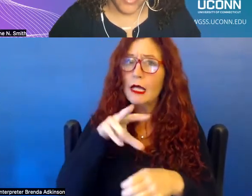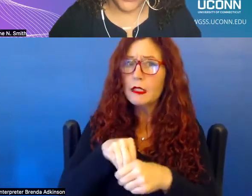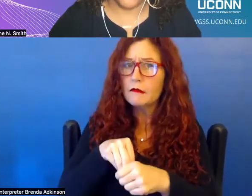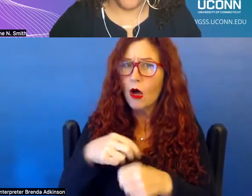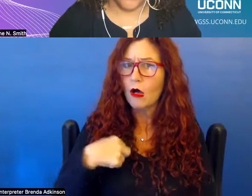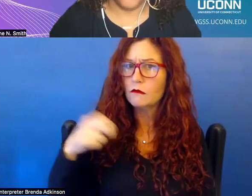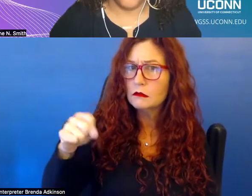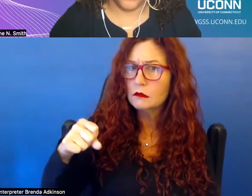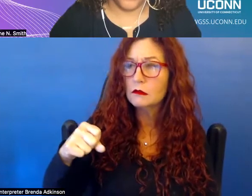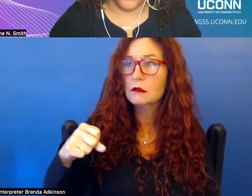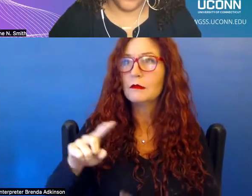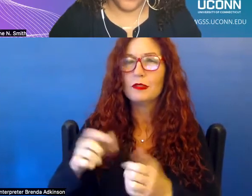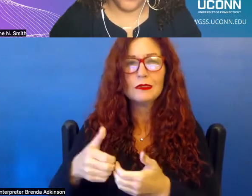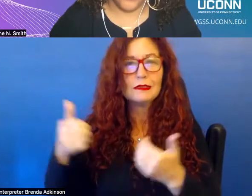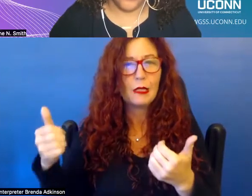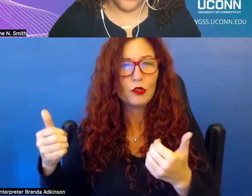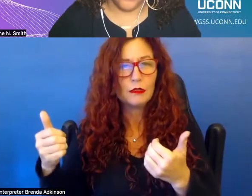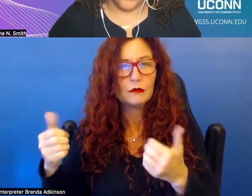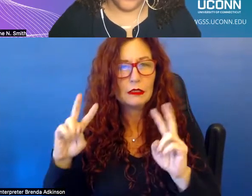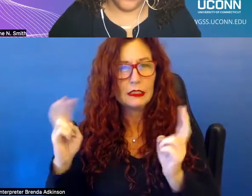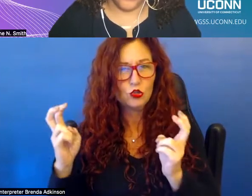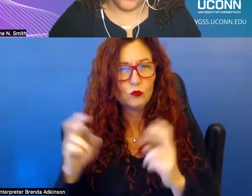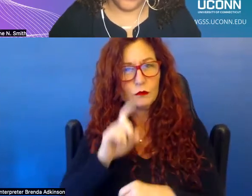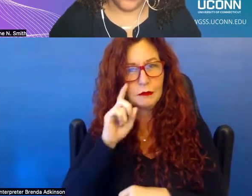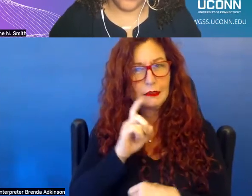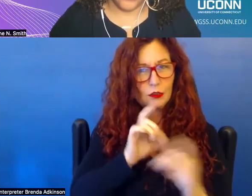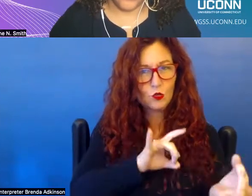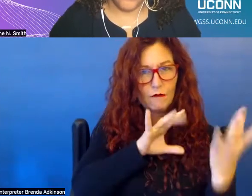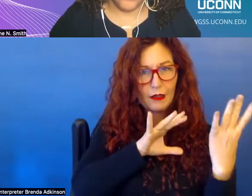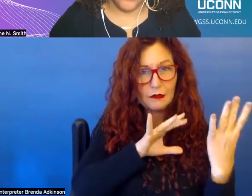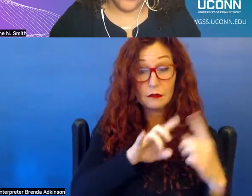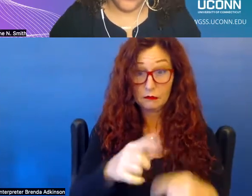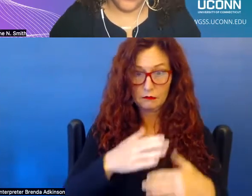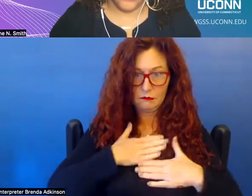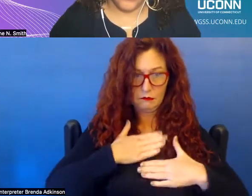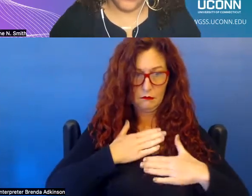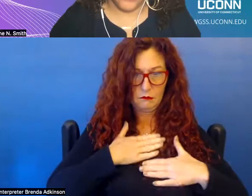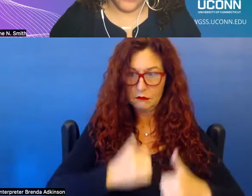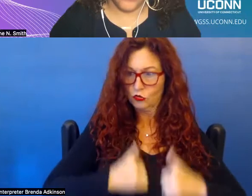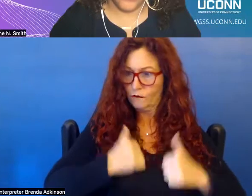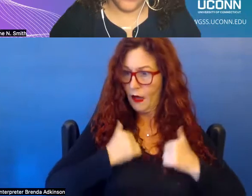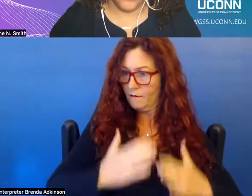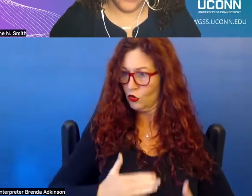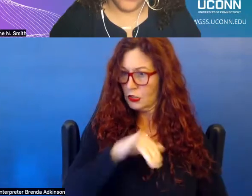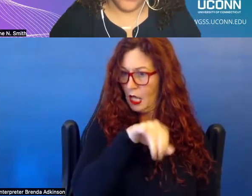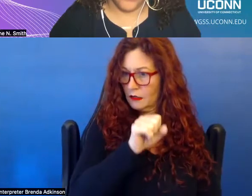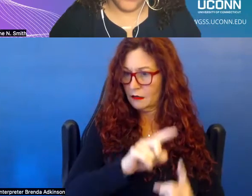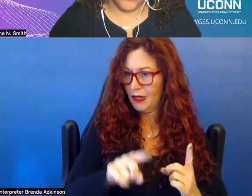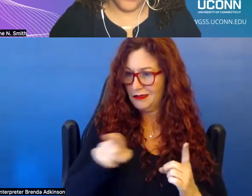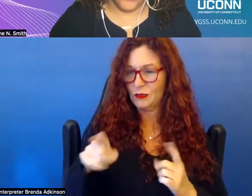that. And so that, it was that catalyst that combined with 3 years earlier, the Thomas